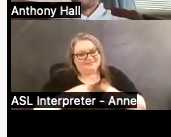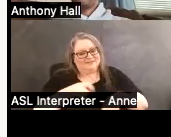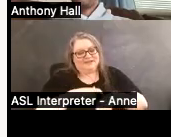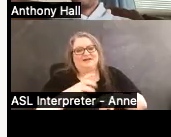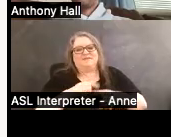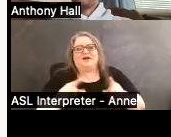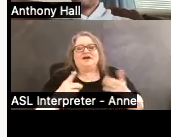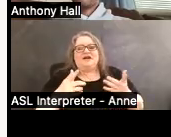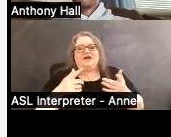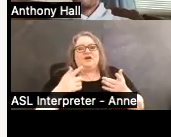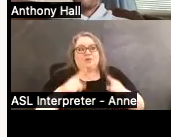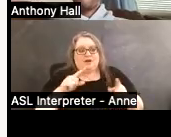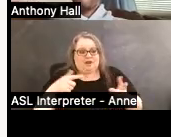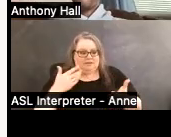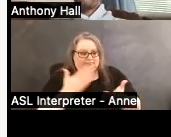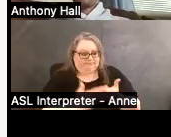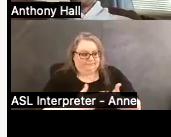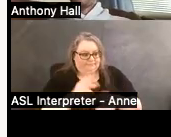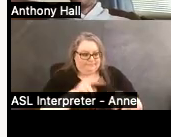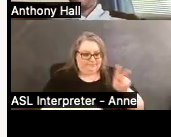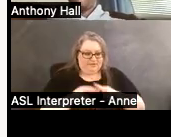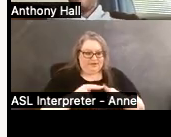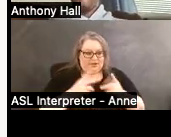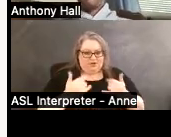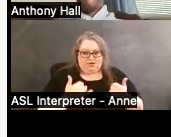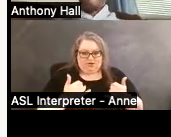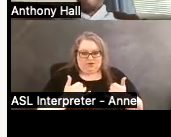got in and I saw what they were currently doing,